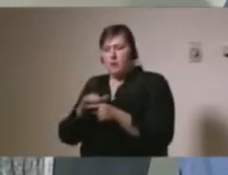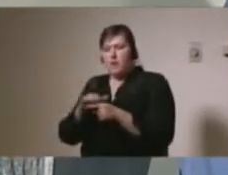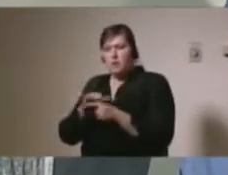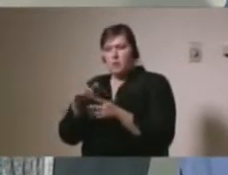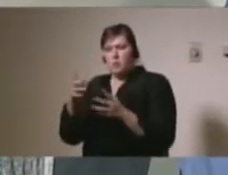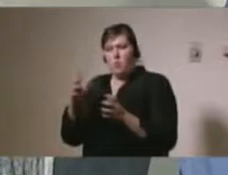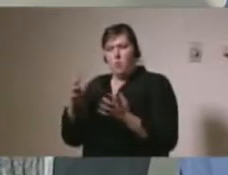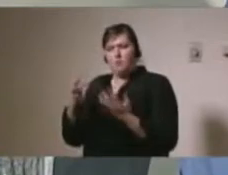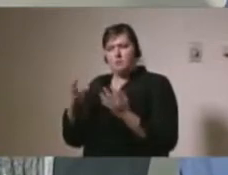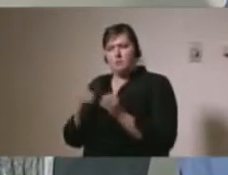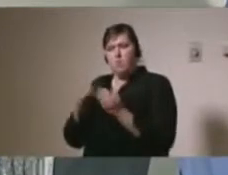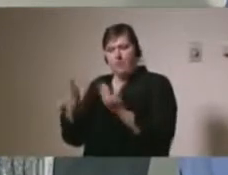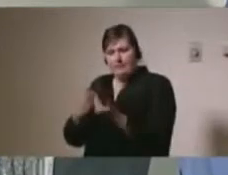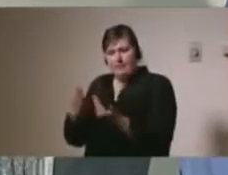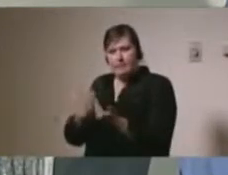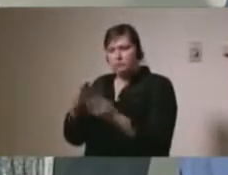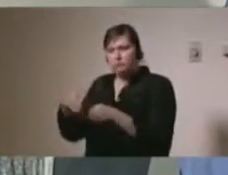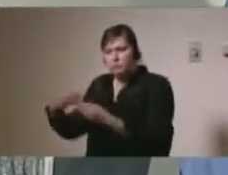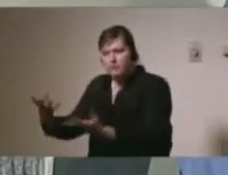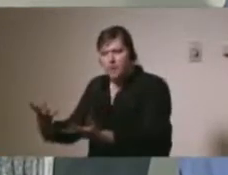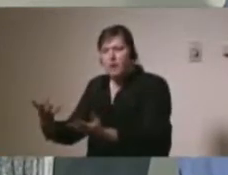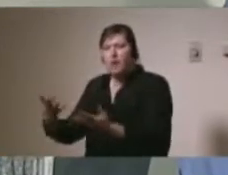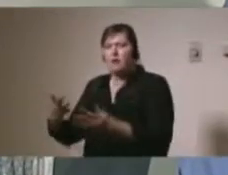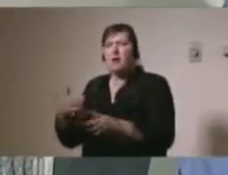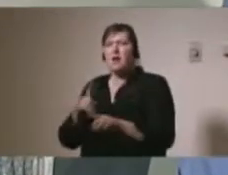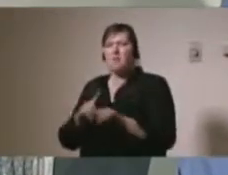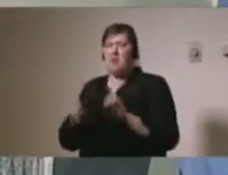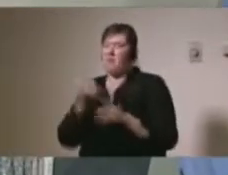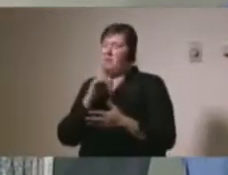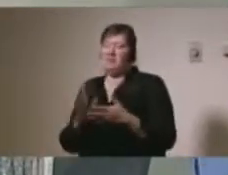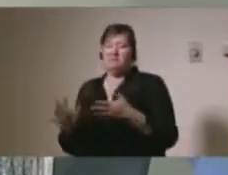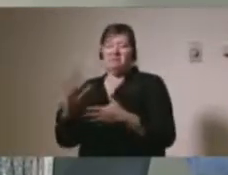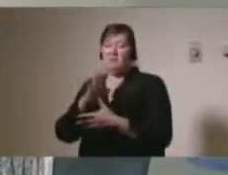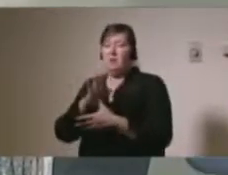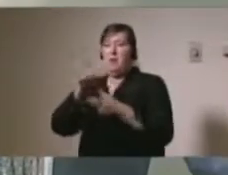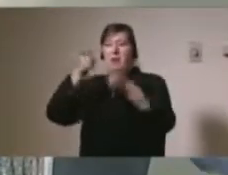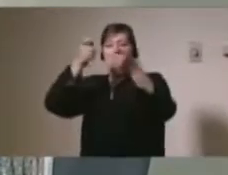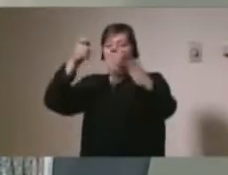our bigger problem is the management pressure that we have to get rid of,